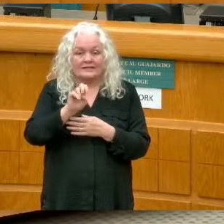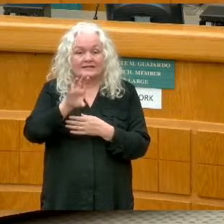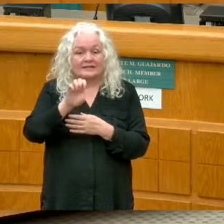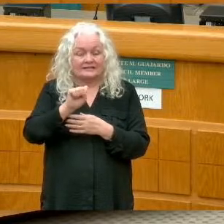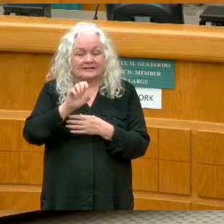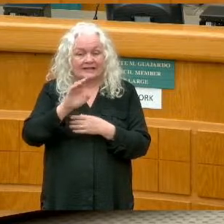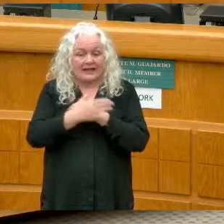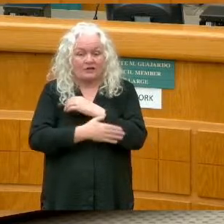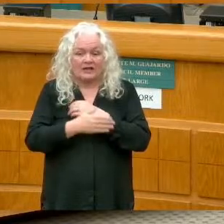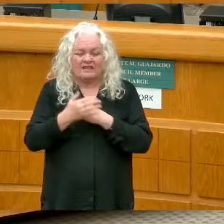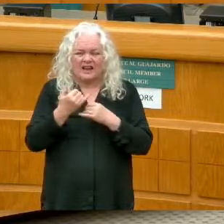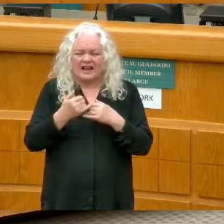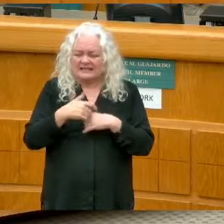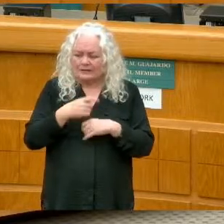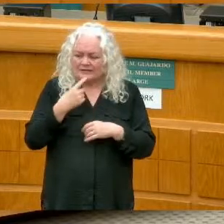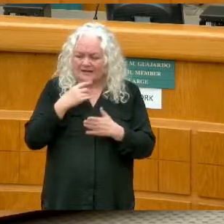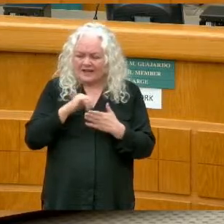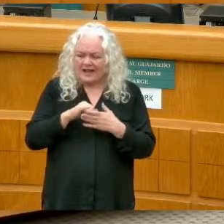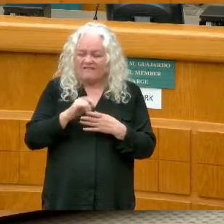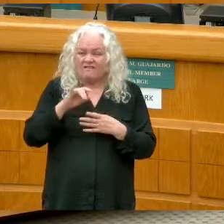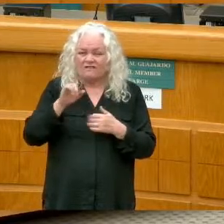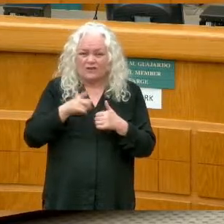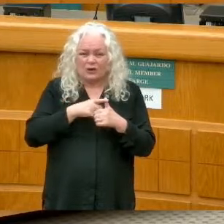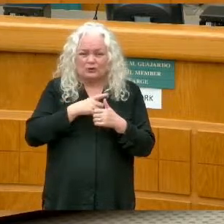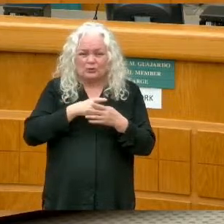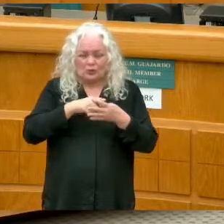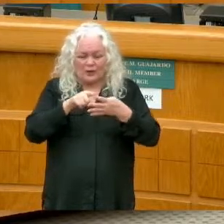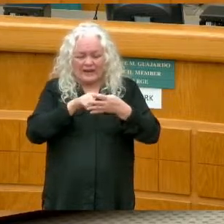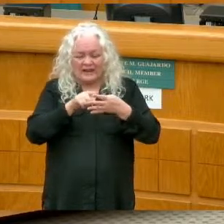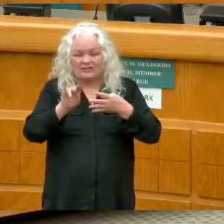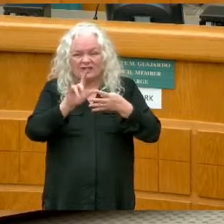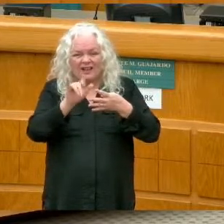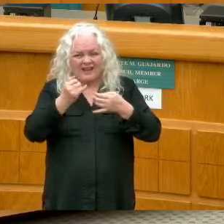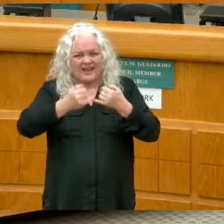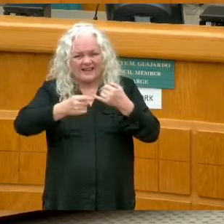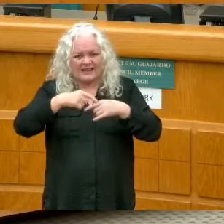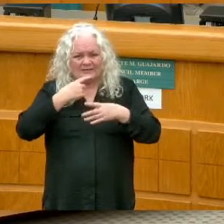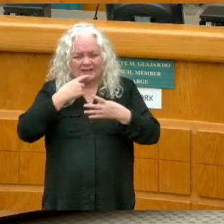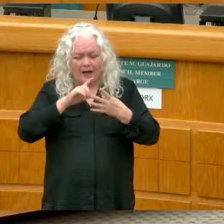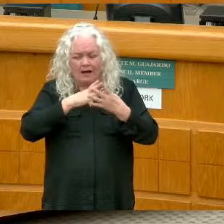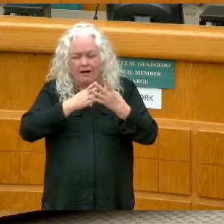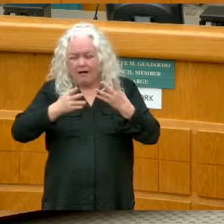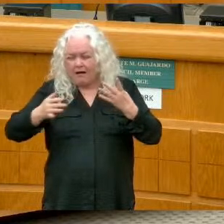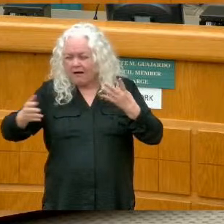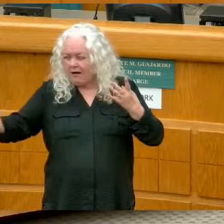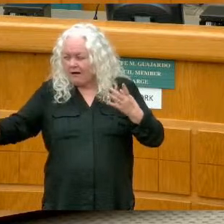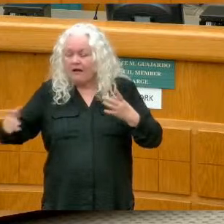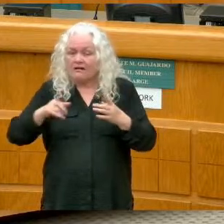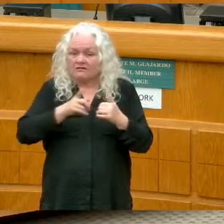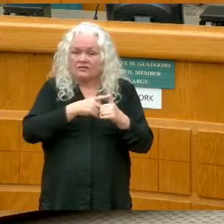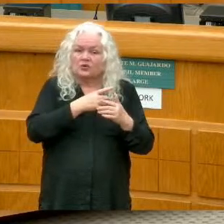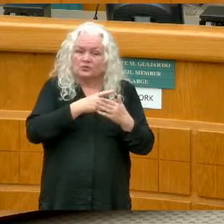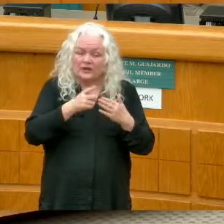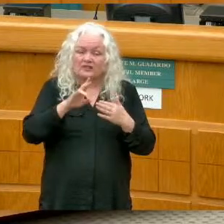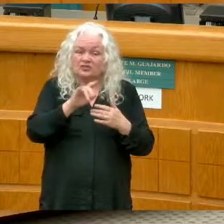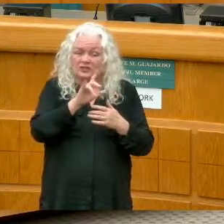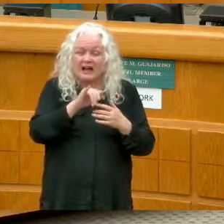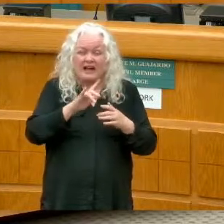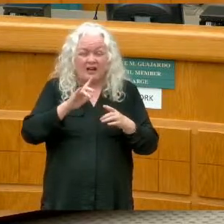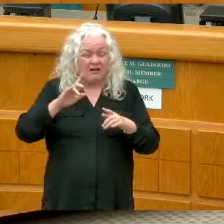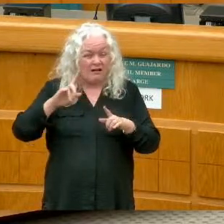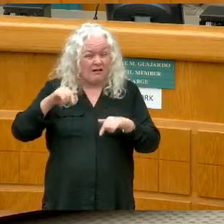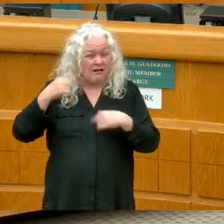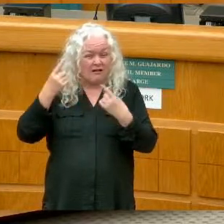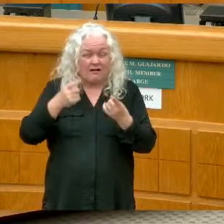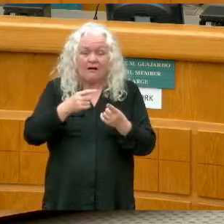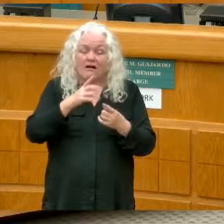time we were able to say that was the first week in July. And so for every day since that first week in July, all of July